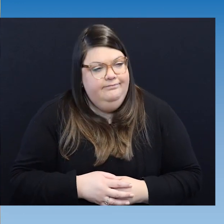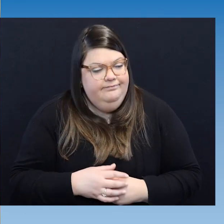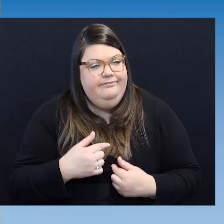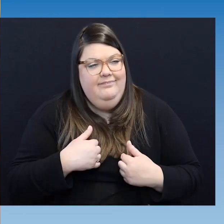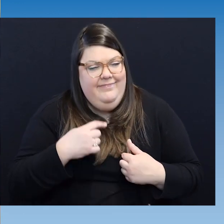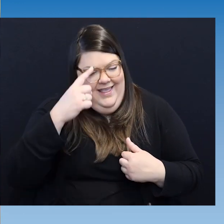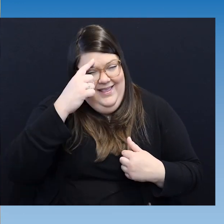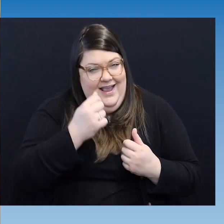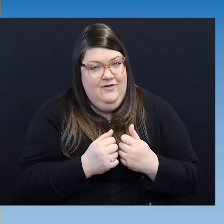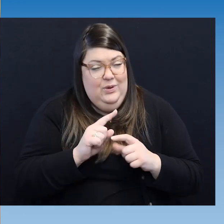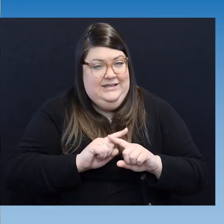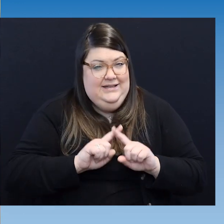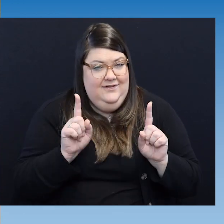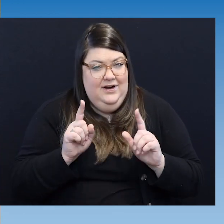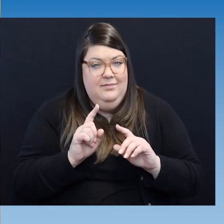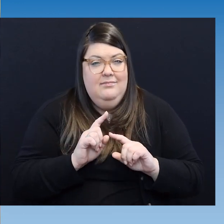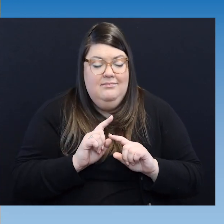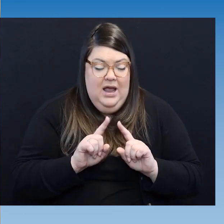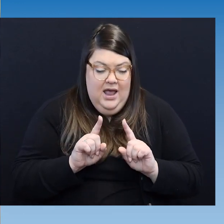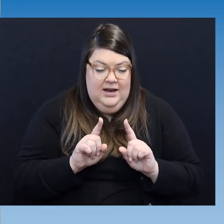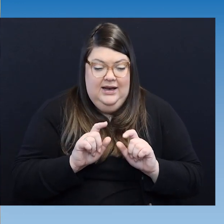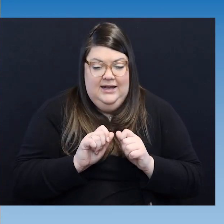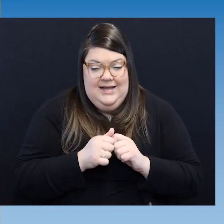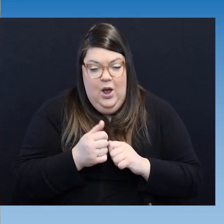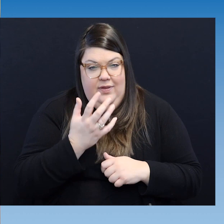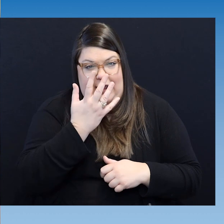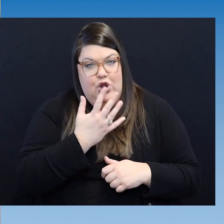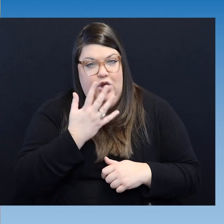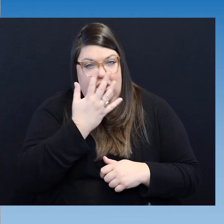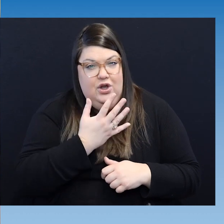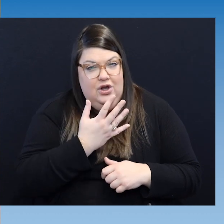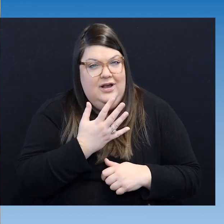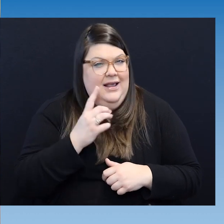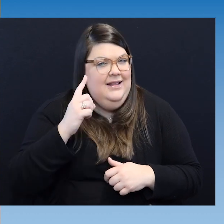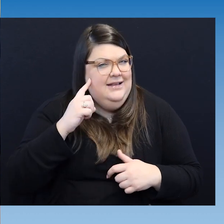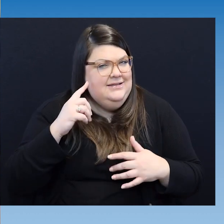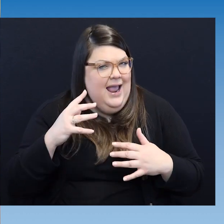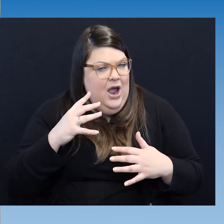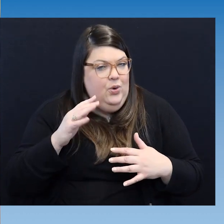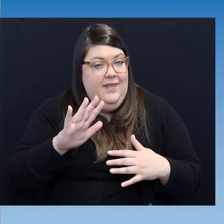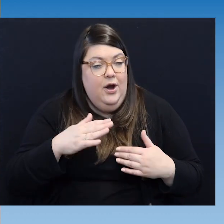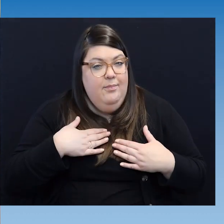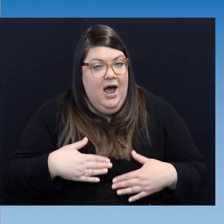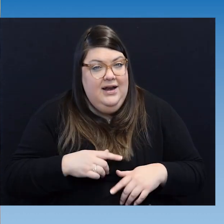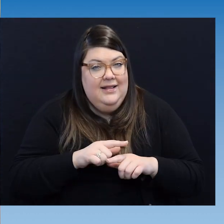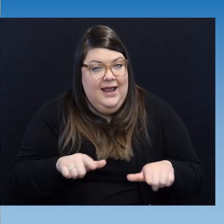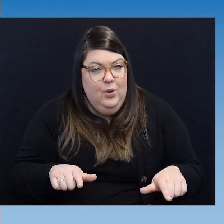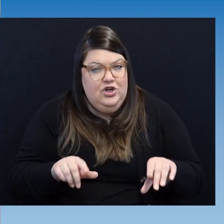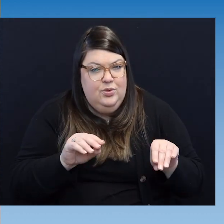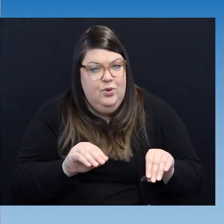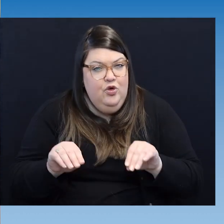different, but it's the way they look, it's the way they sound, it's their body language, their